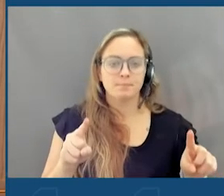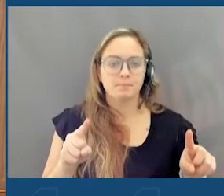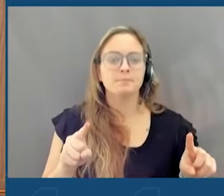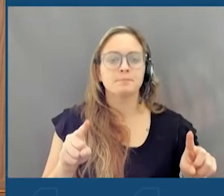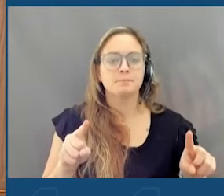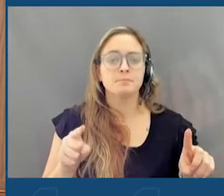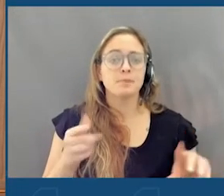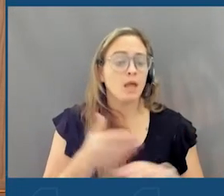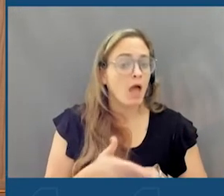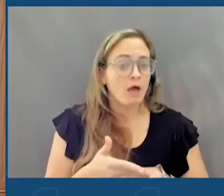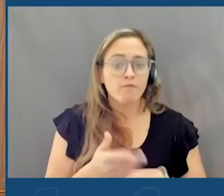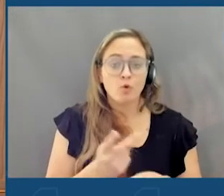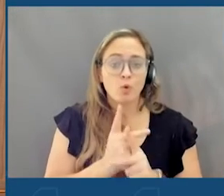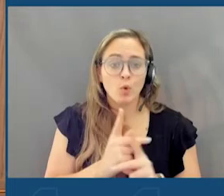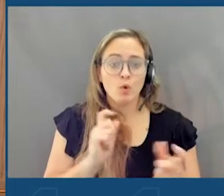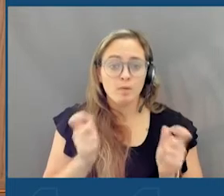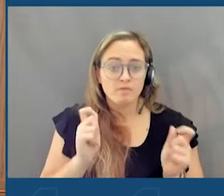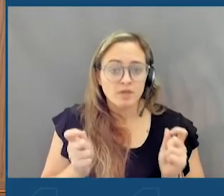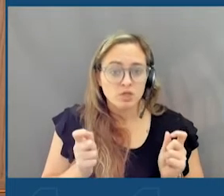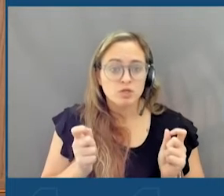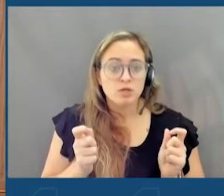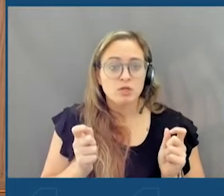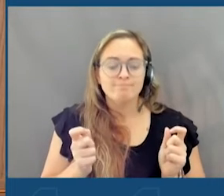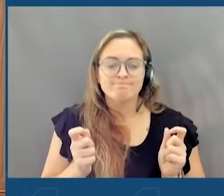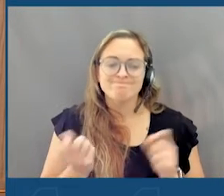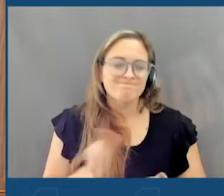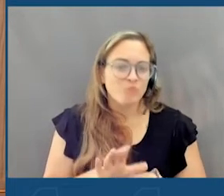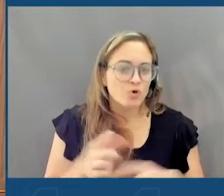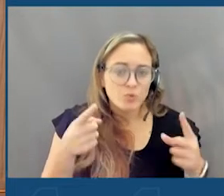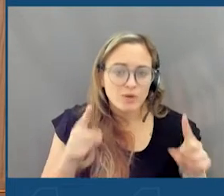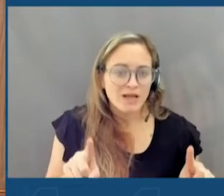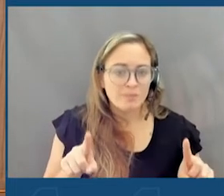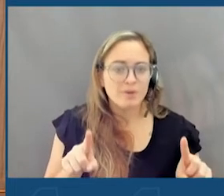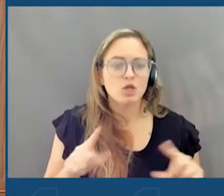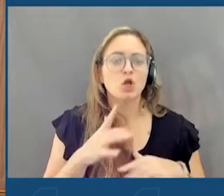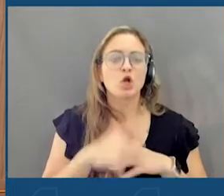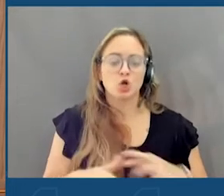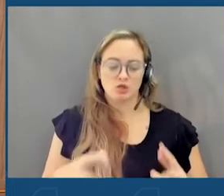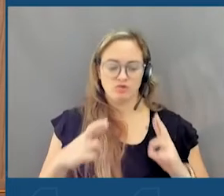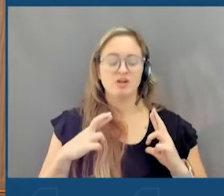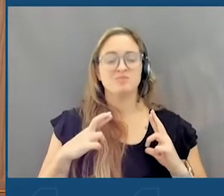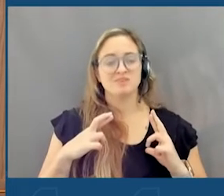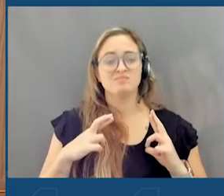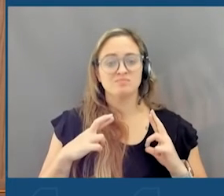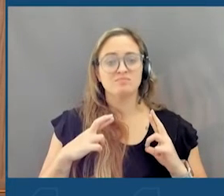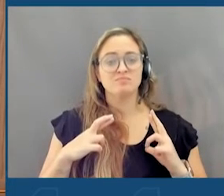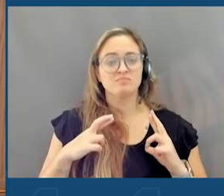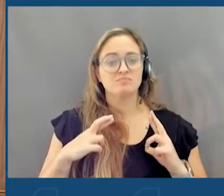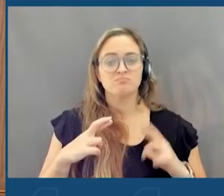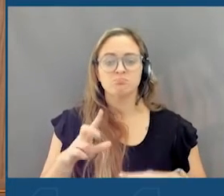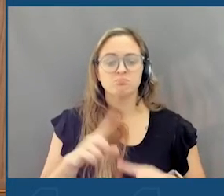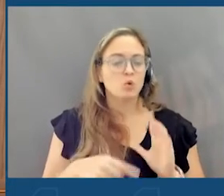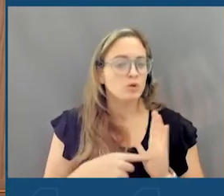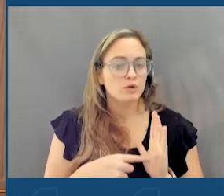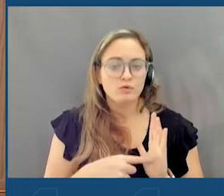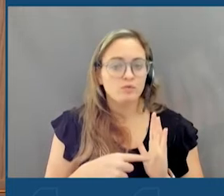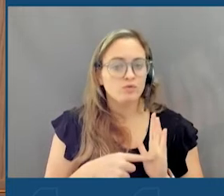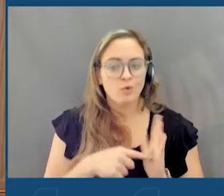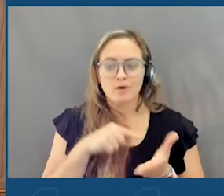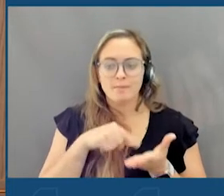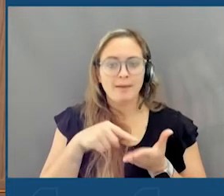loan modification, I was forced to take early retirement, and we could not afford the